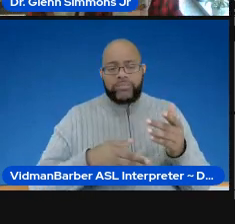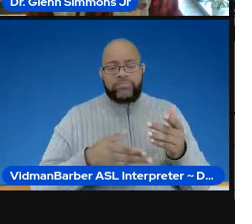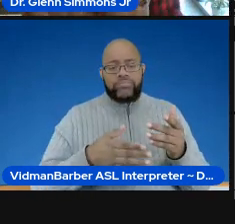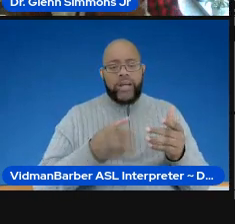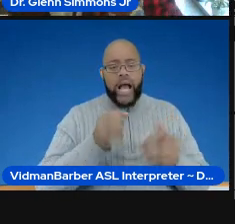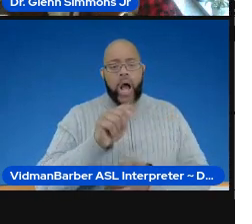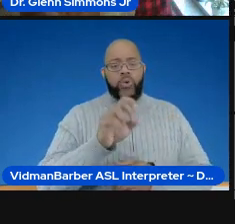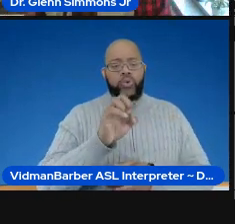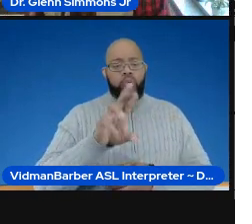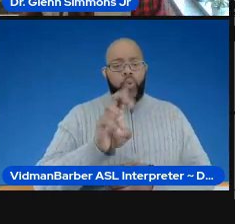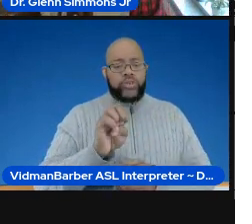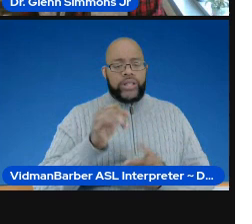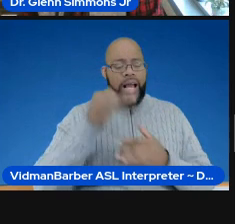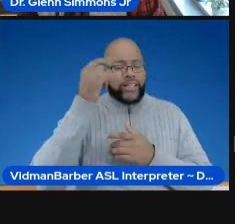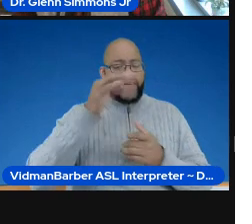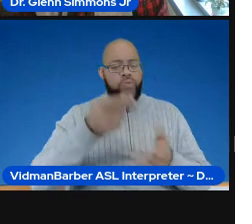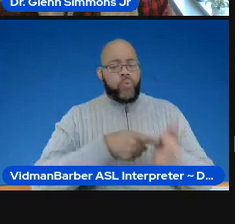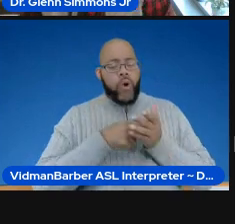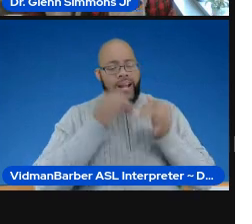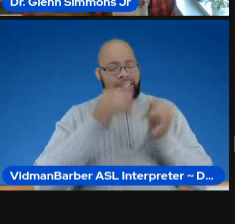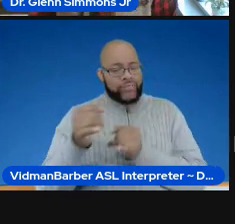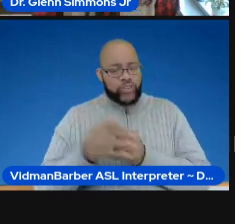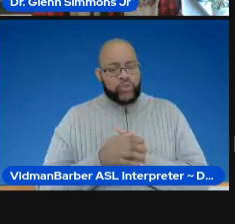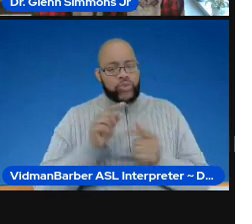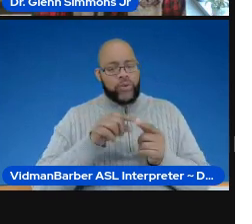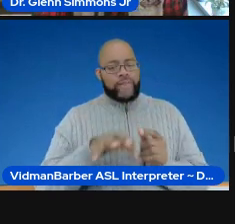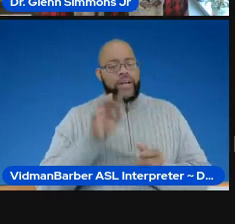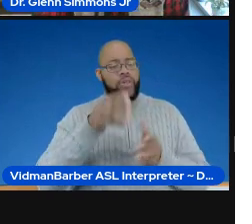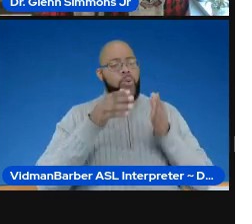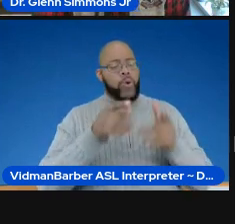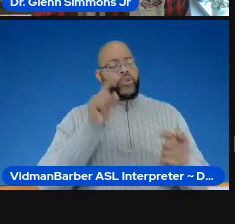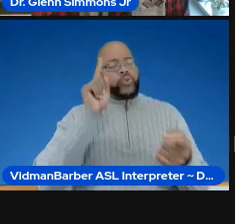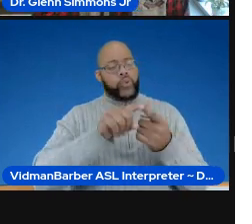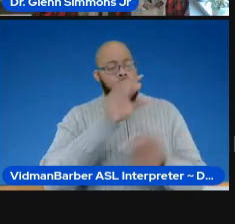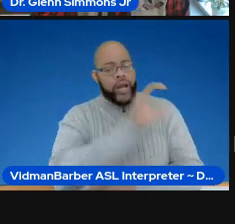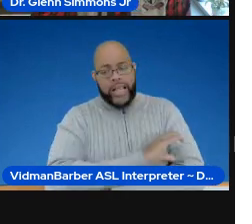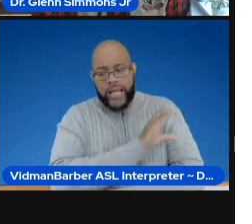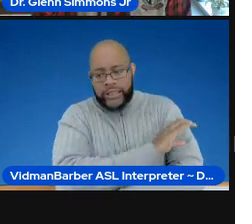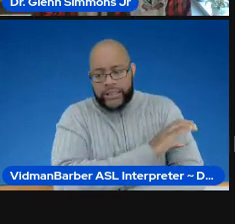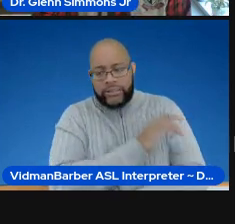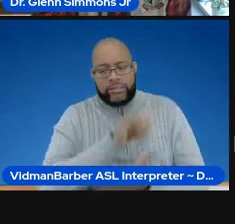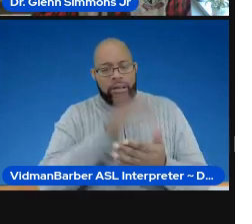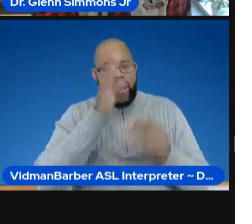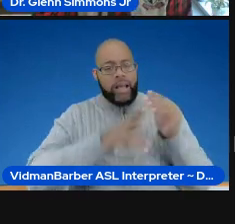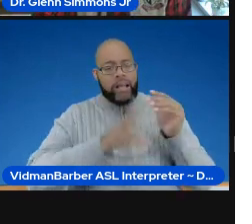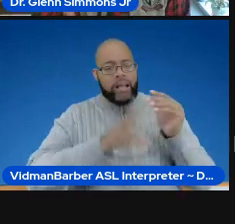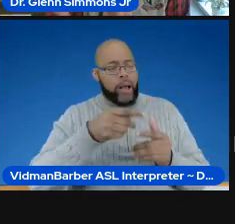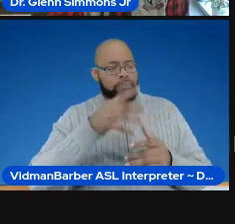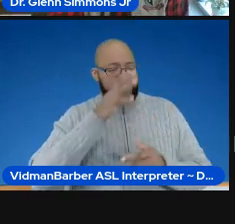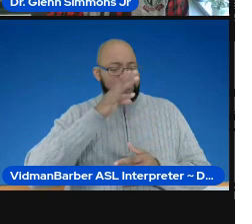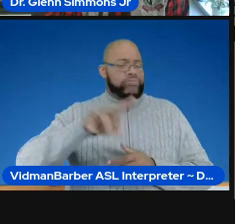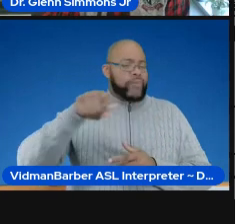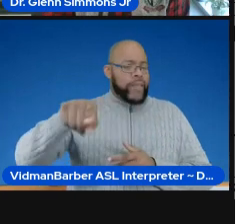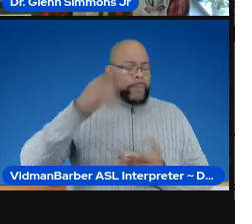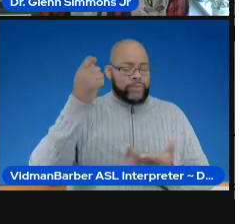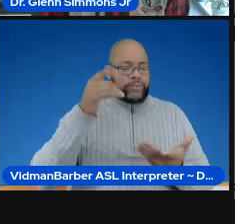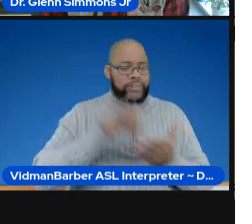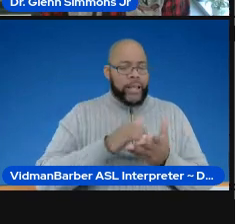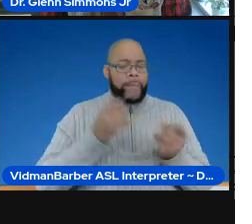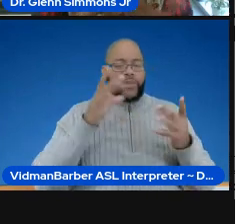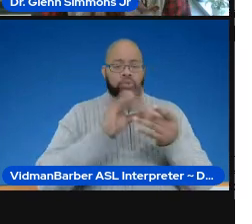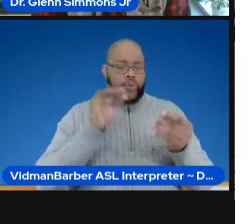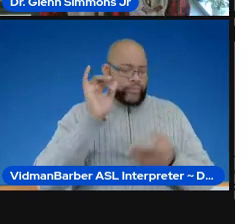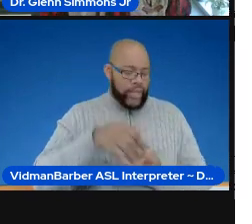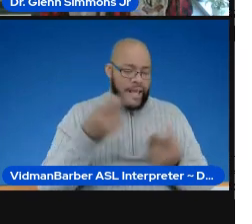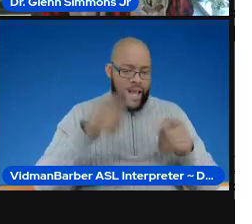the idea of requiring individuals to find their way to a clinic that they would end up getting turned away from? Because there were countless stories like